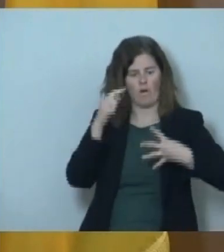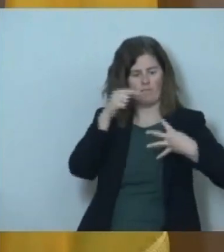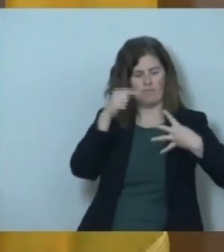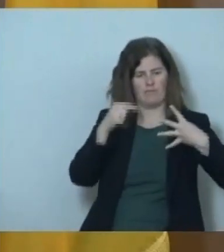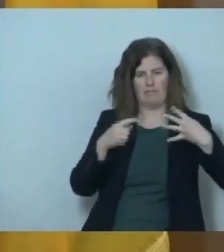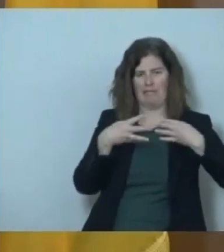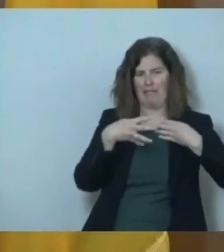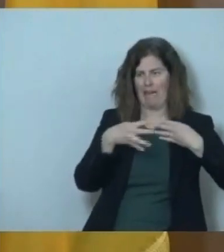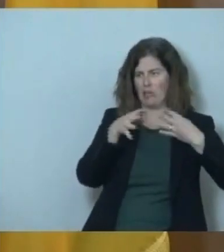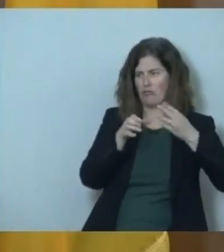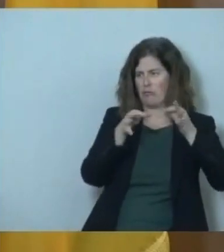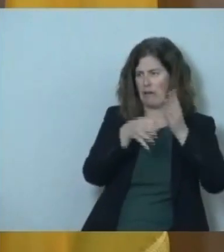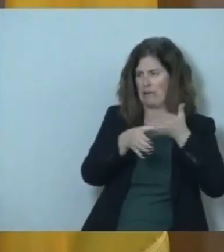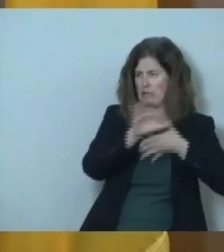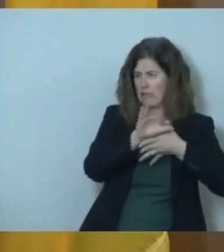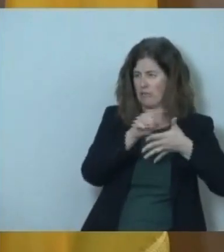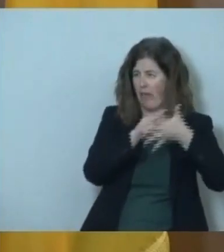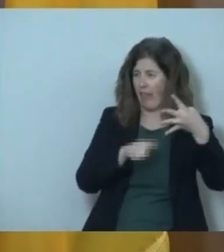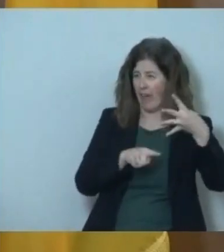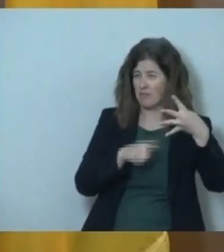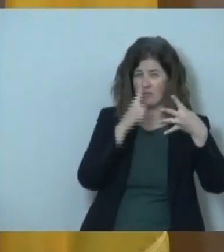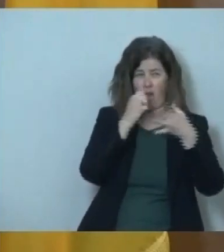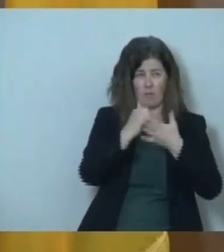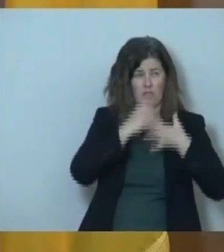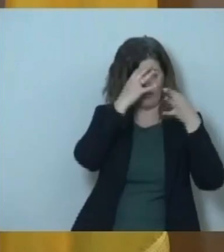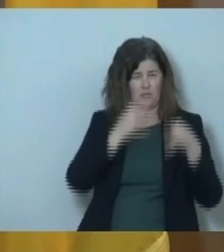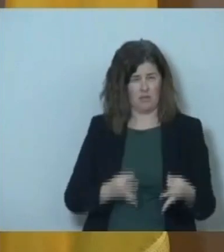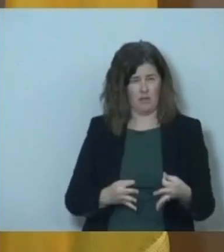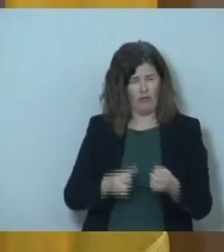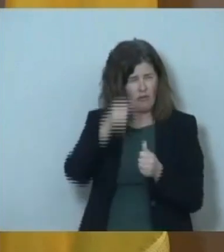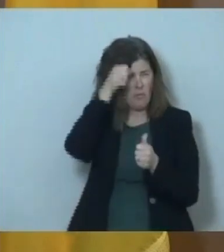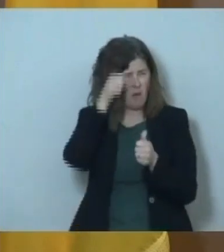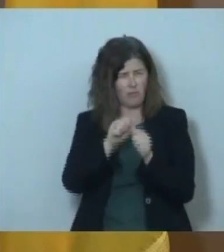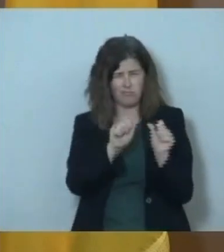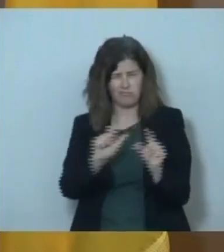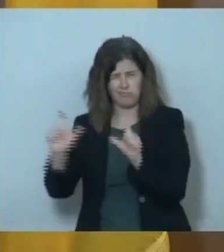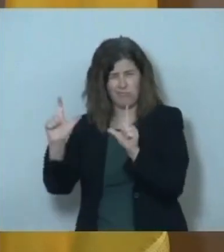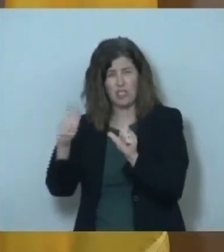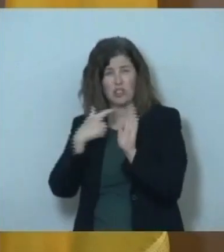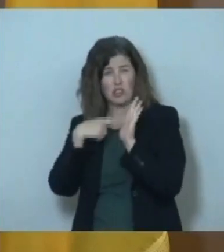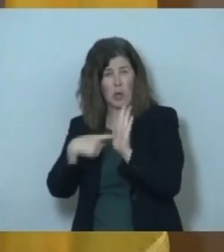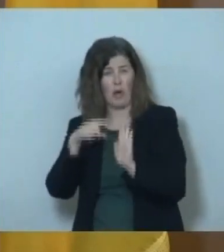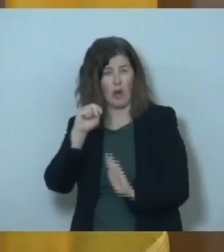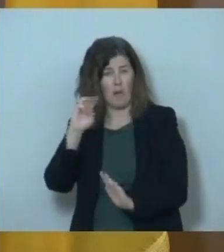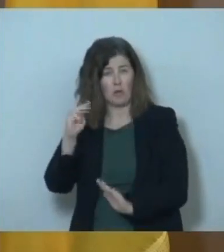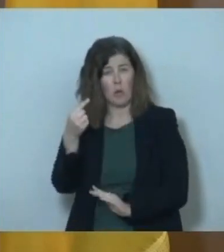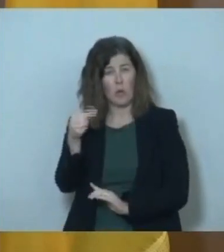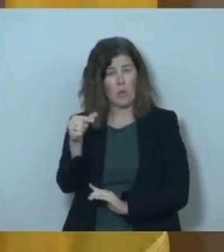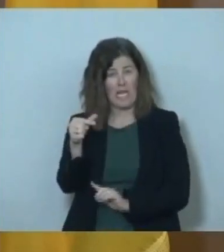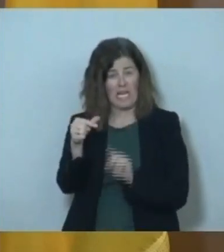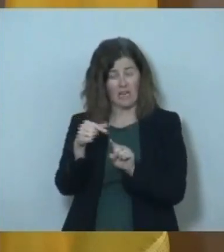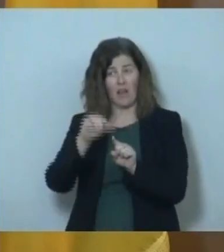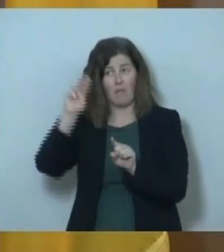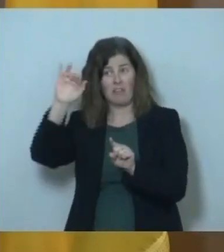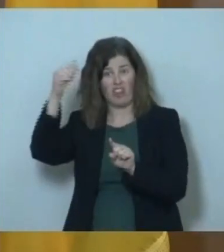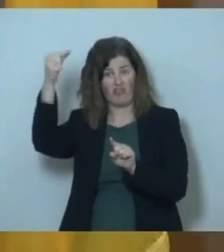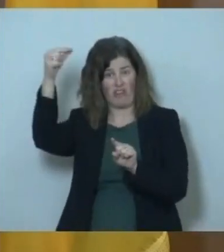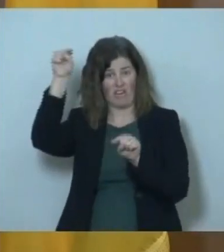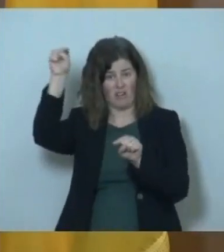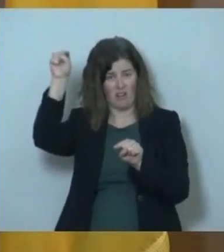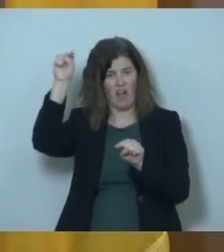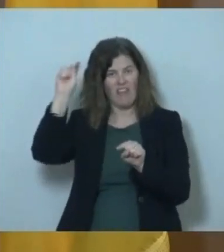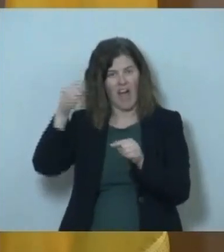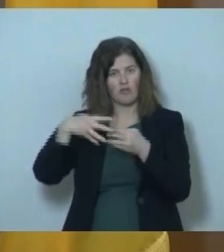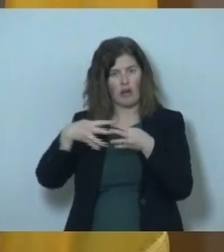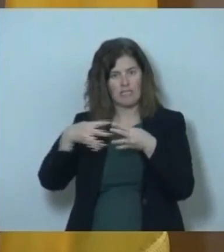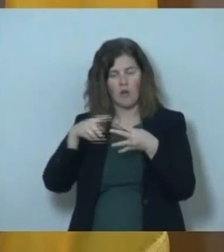make decisions. And in that one slide that showed New Mexico as green with Michigan, that gating criteria